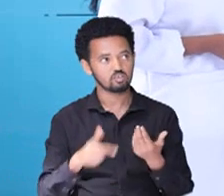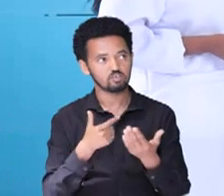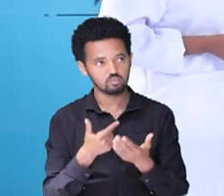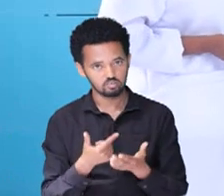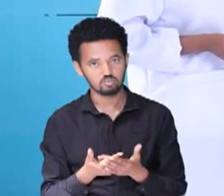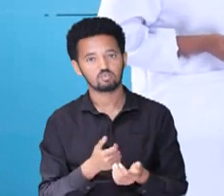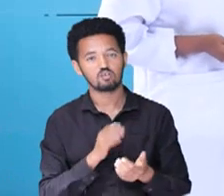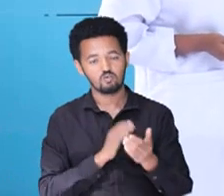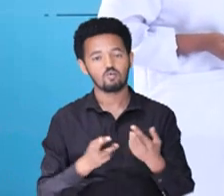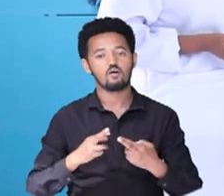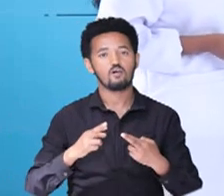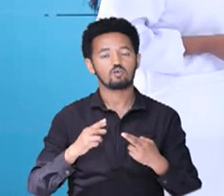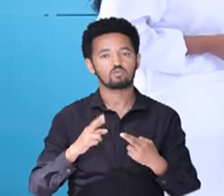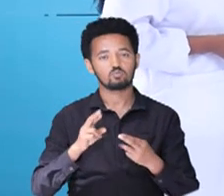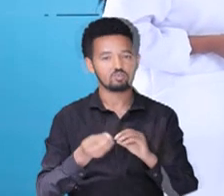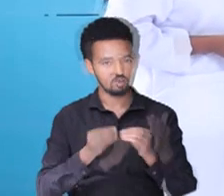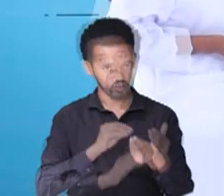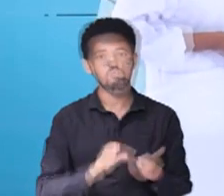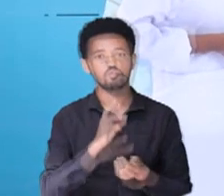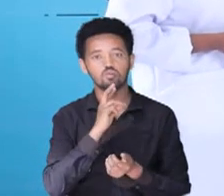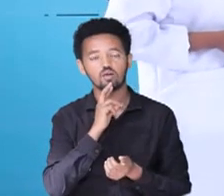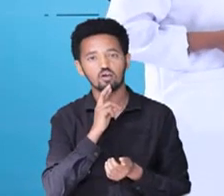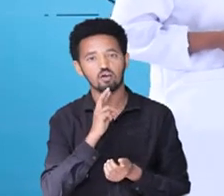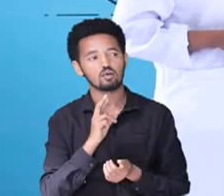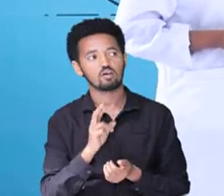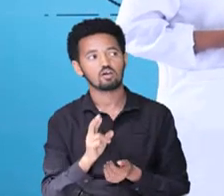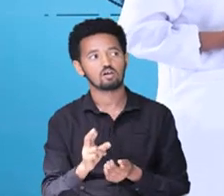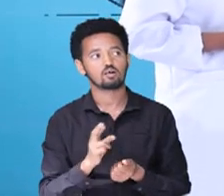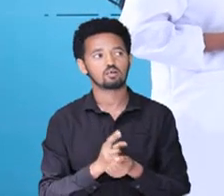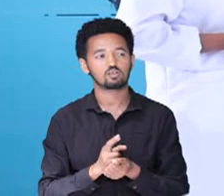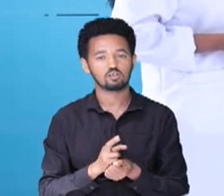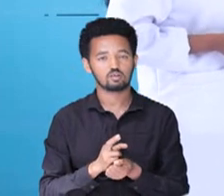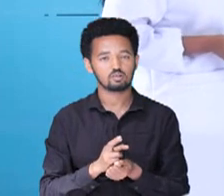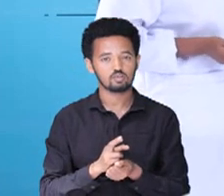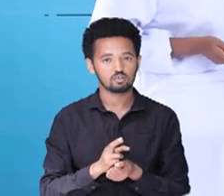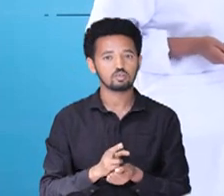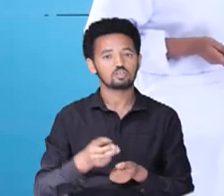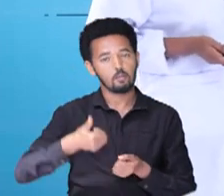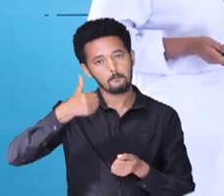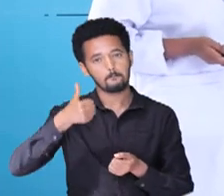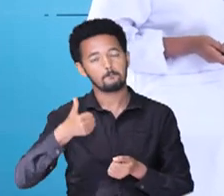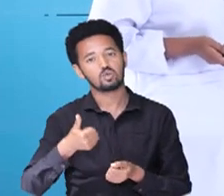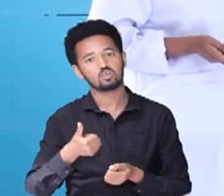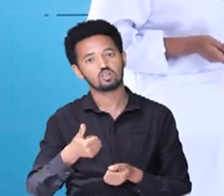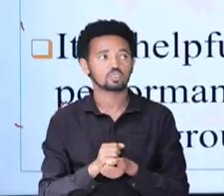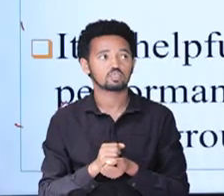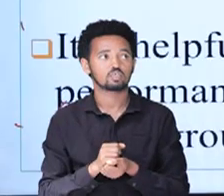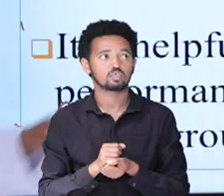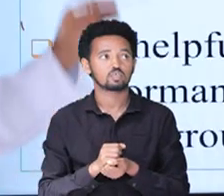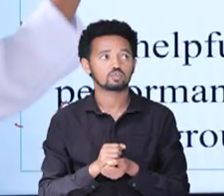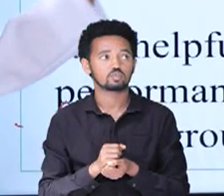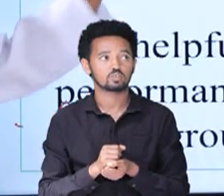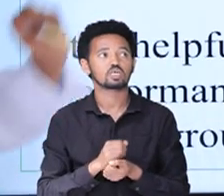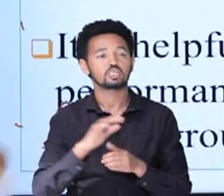rate, general fertility rate, and total fertility rate is a measure of